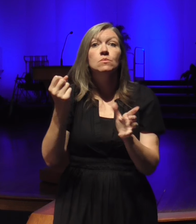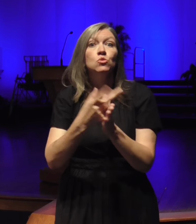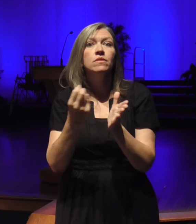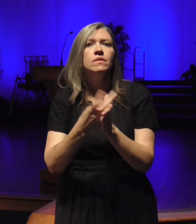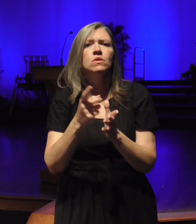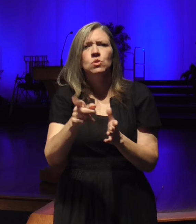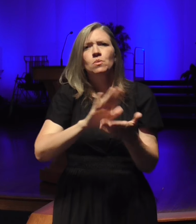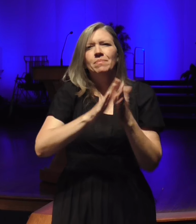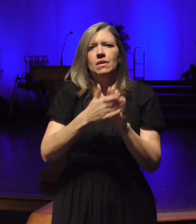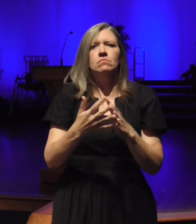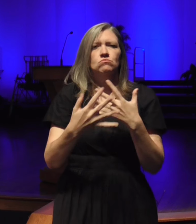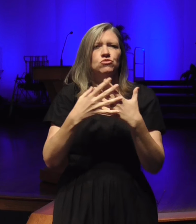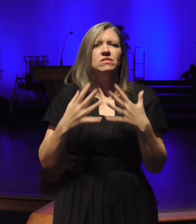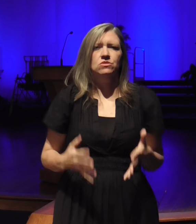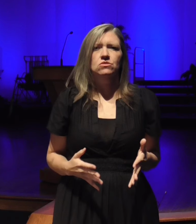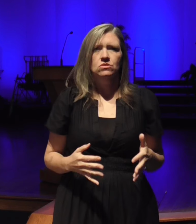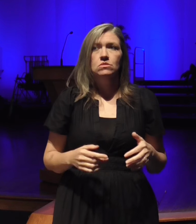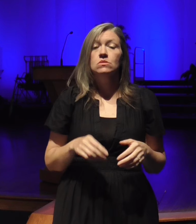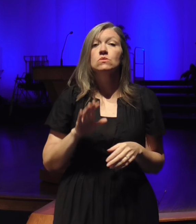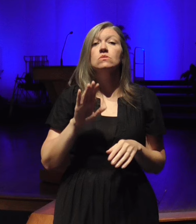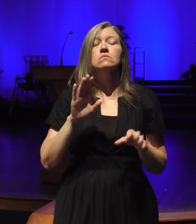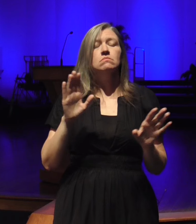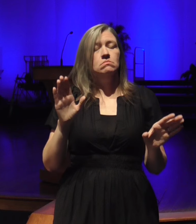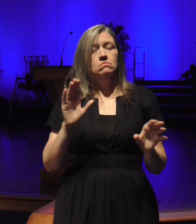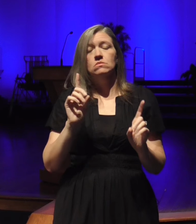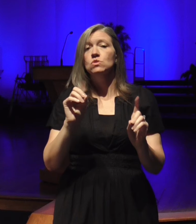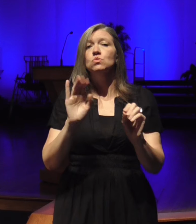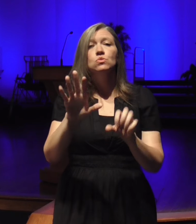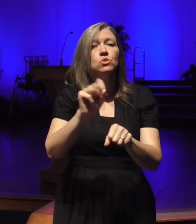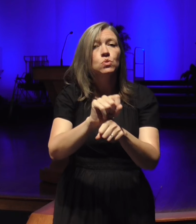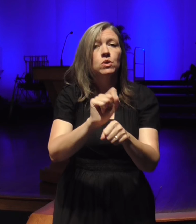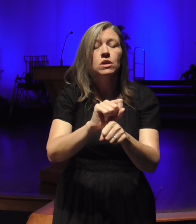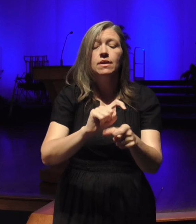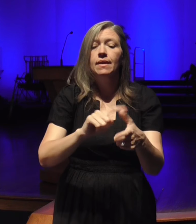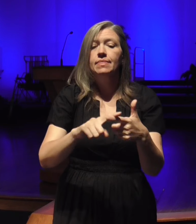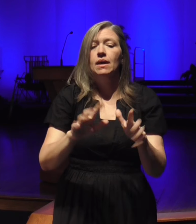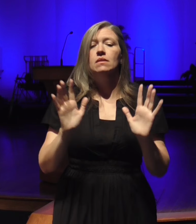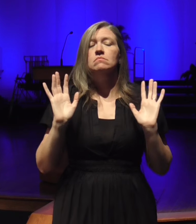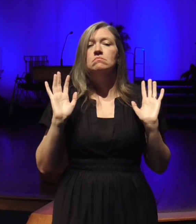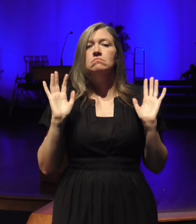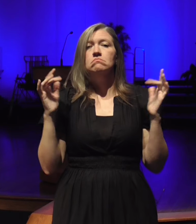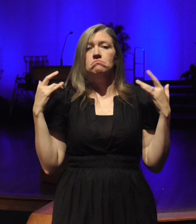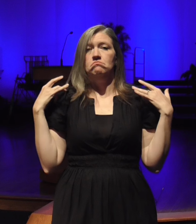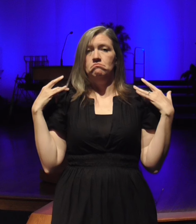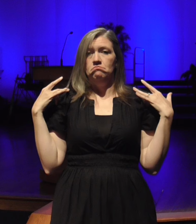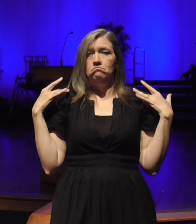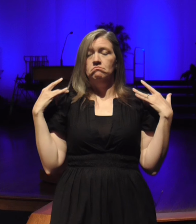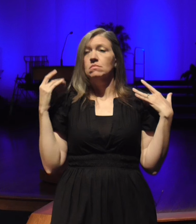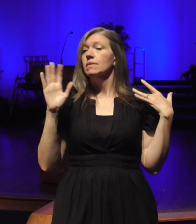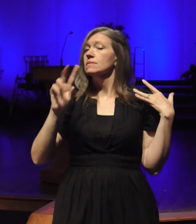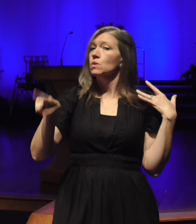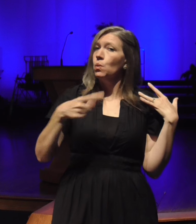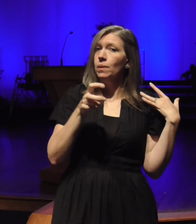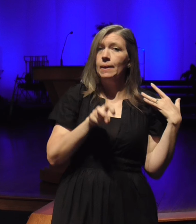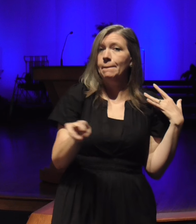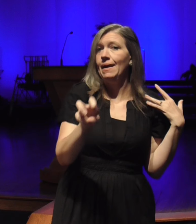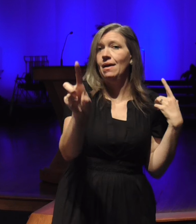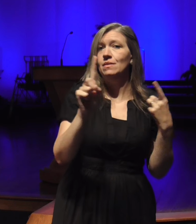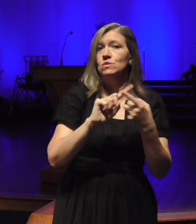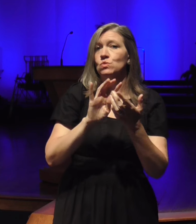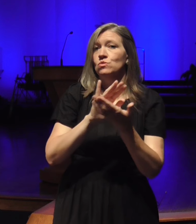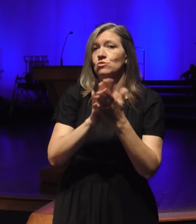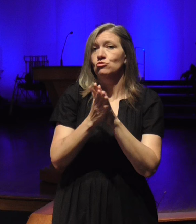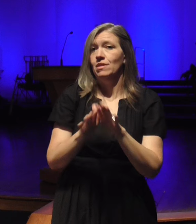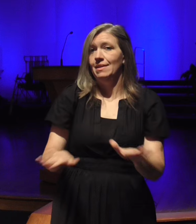heart will never unclench. Care about people's approval, and you will be their prisoner. Do your work, then